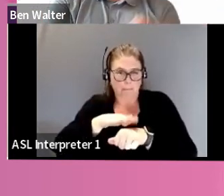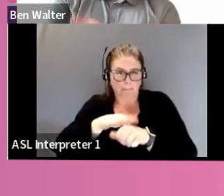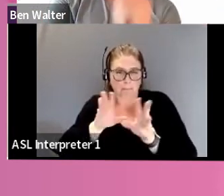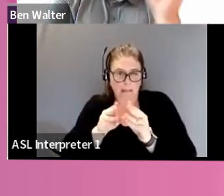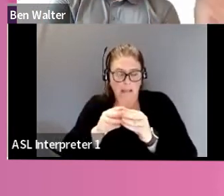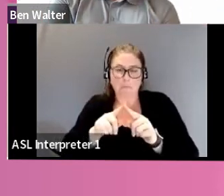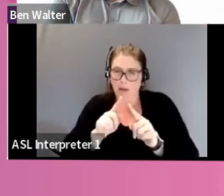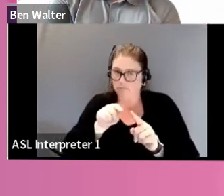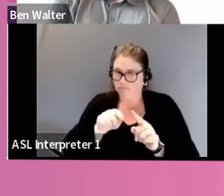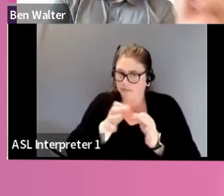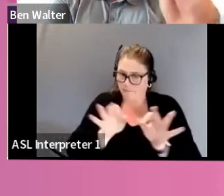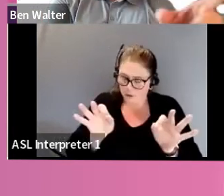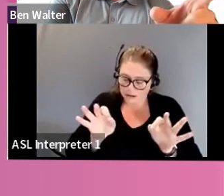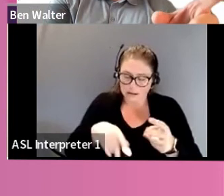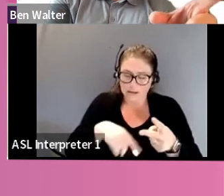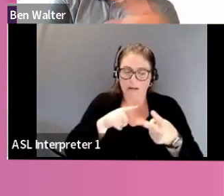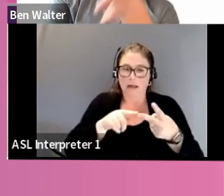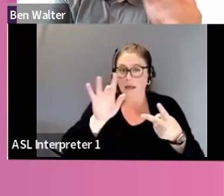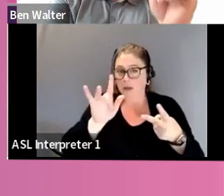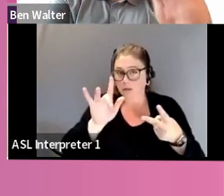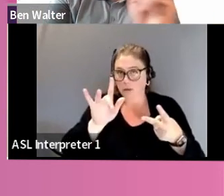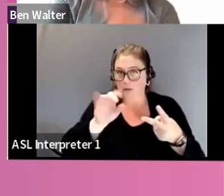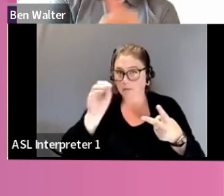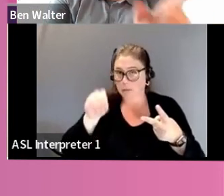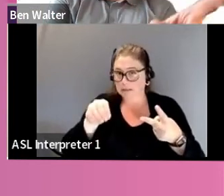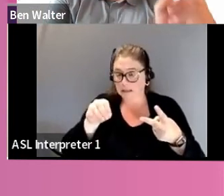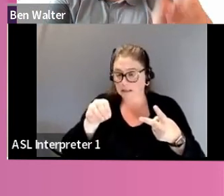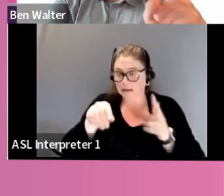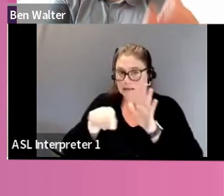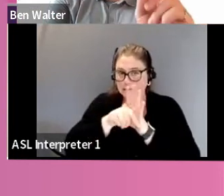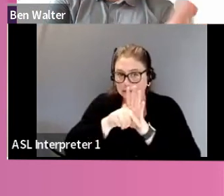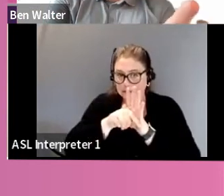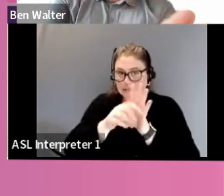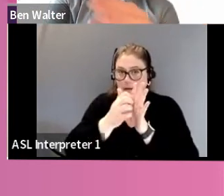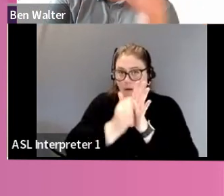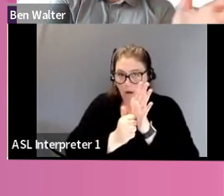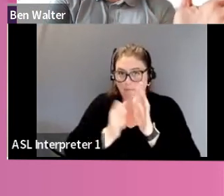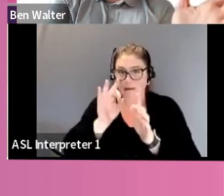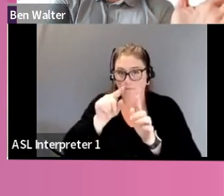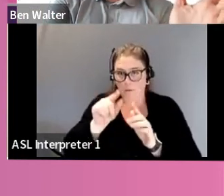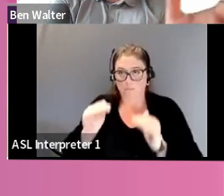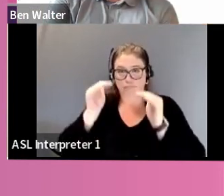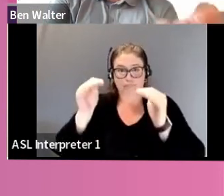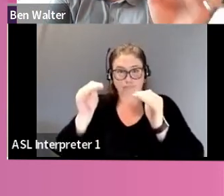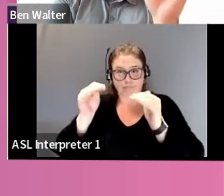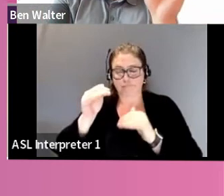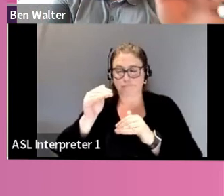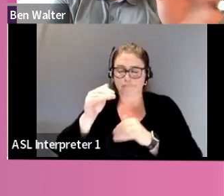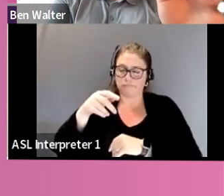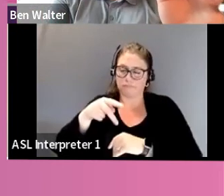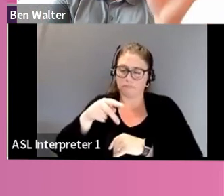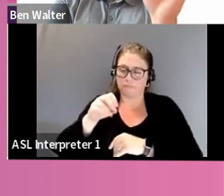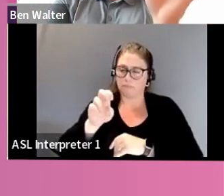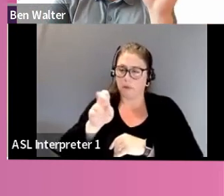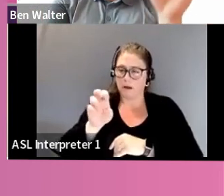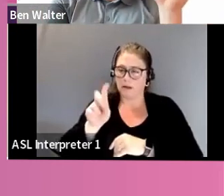account. You get the 25% upgrade, or sorry, the 25% off upgrades to Pocketed Plus. So another good perk there. And we